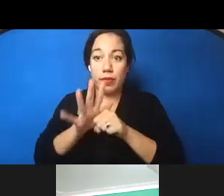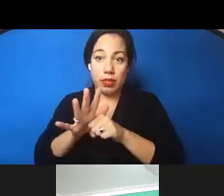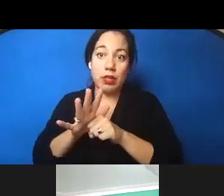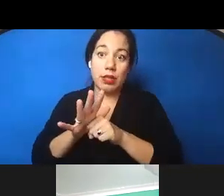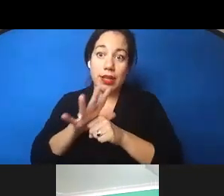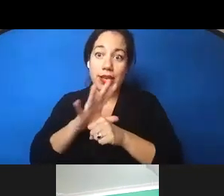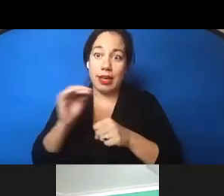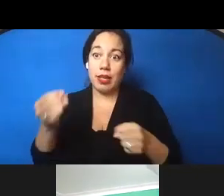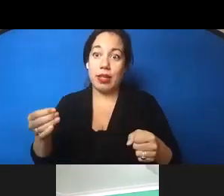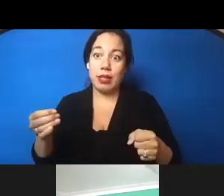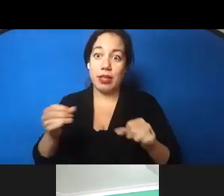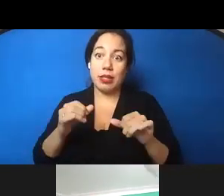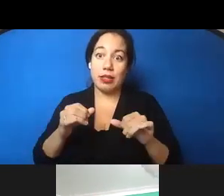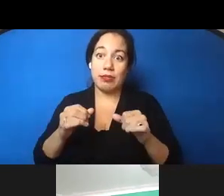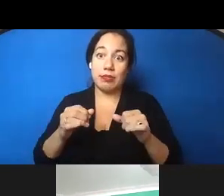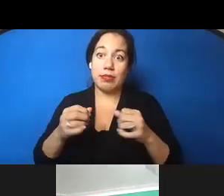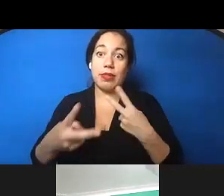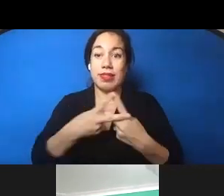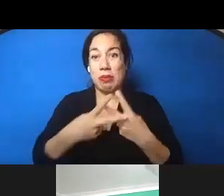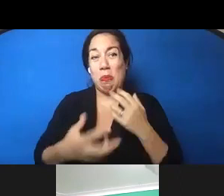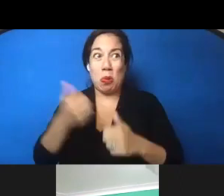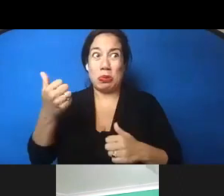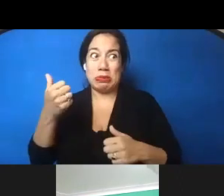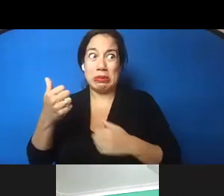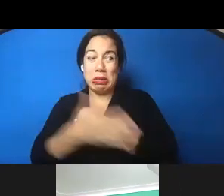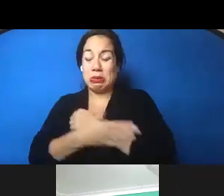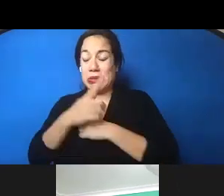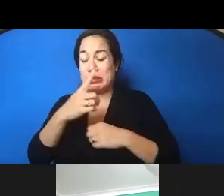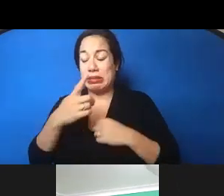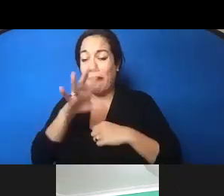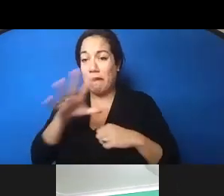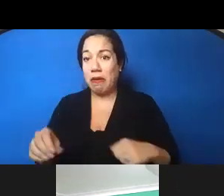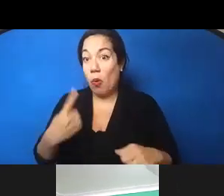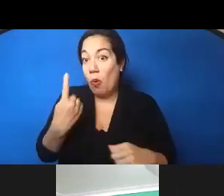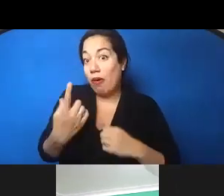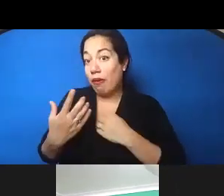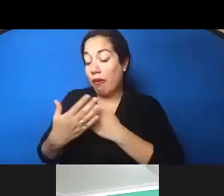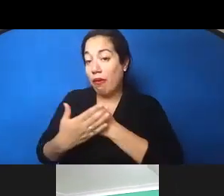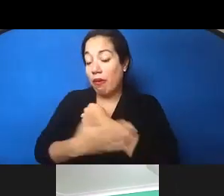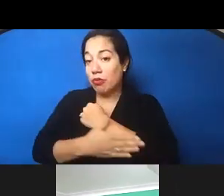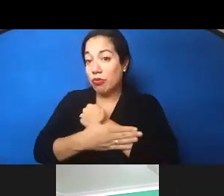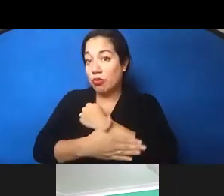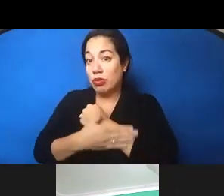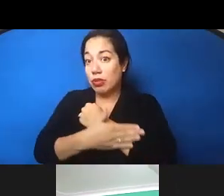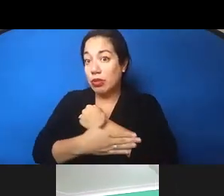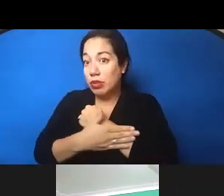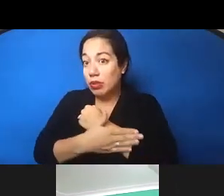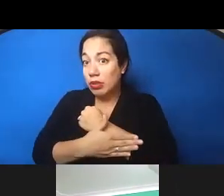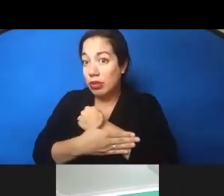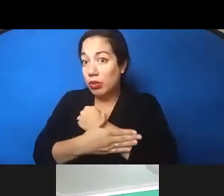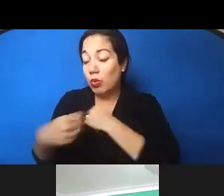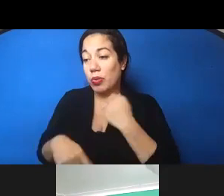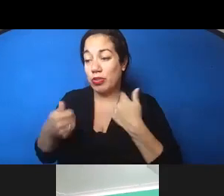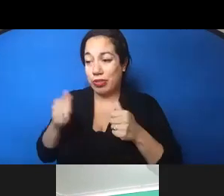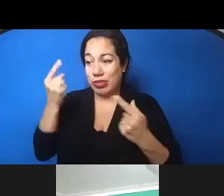in most of the countries in Africa. South Sudan is one of the countries. We have seen that governments have started to reconsider